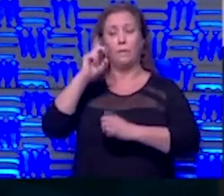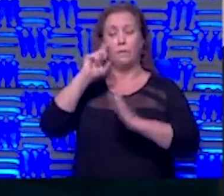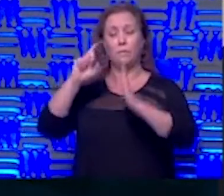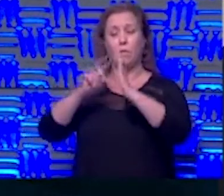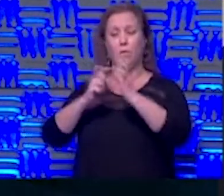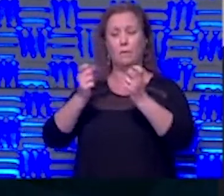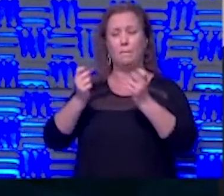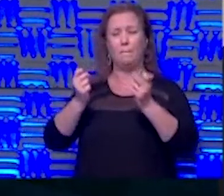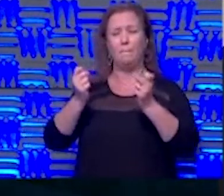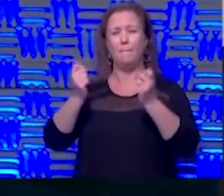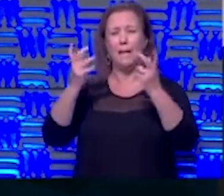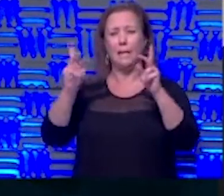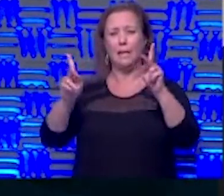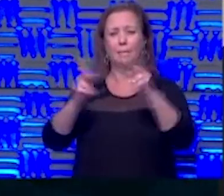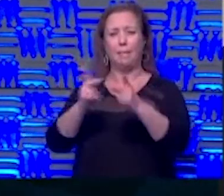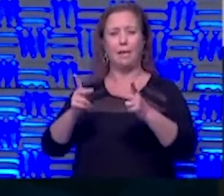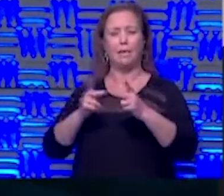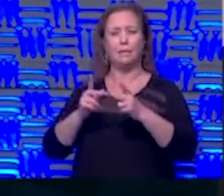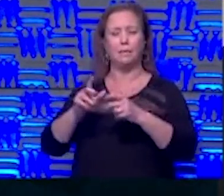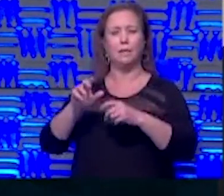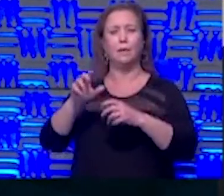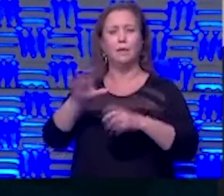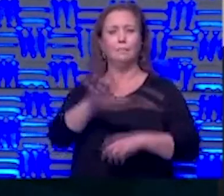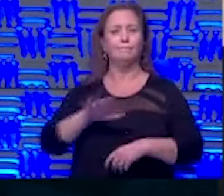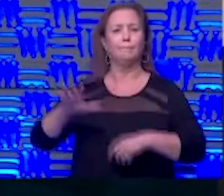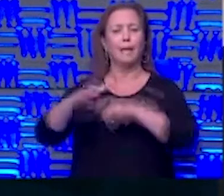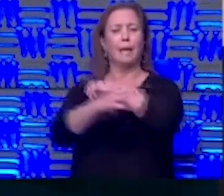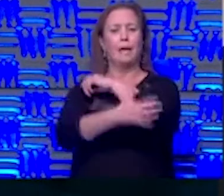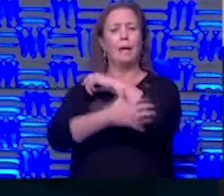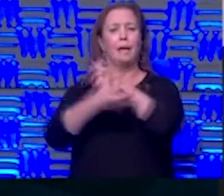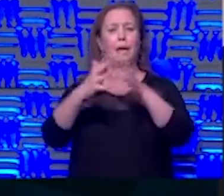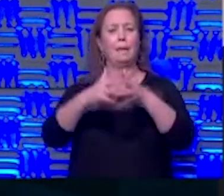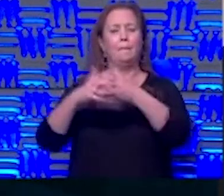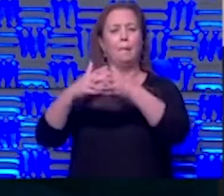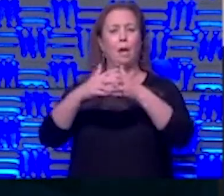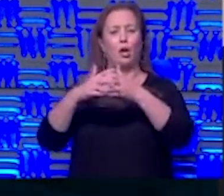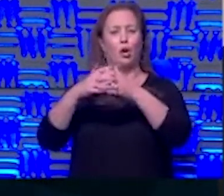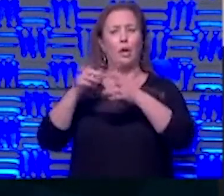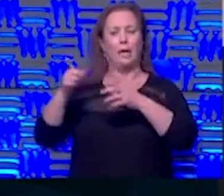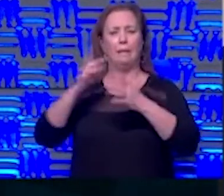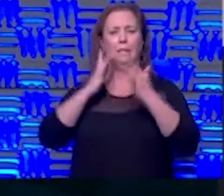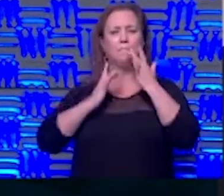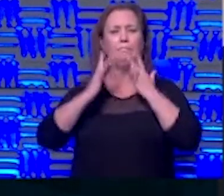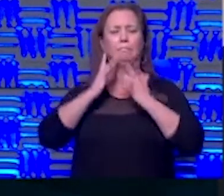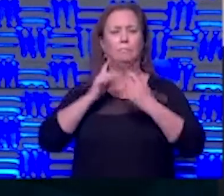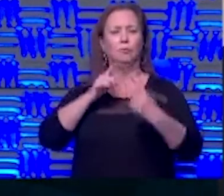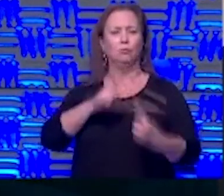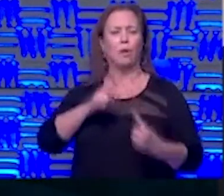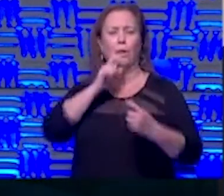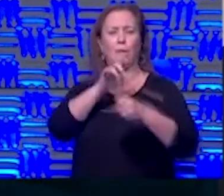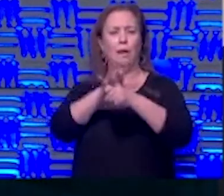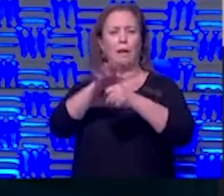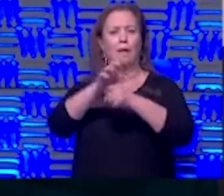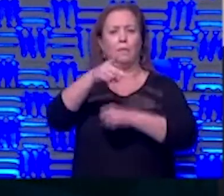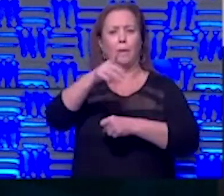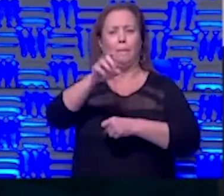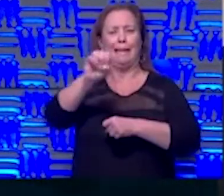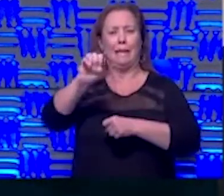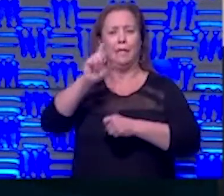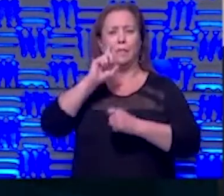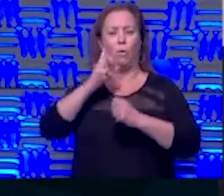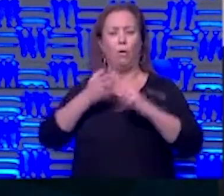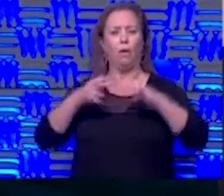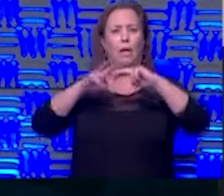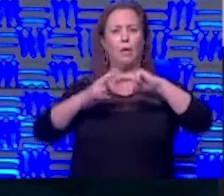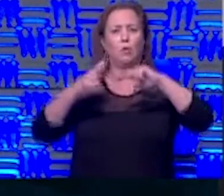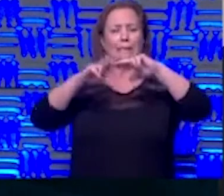really struggling. And so we are also building an additional 180-day supply across our system to make sure we